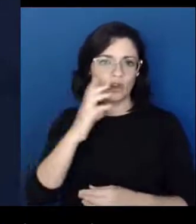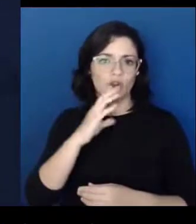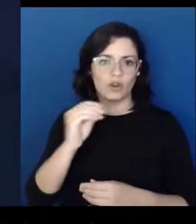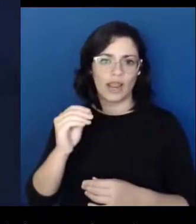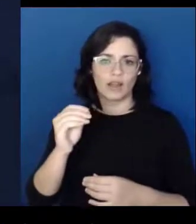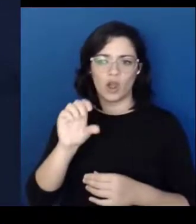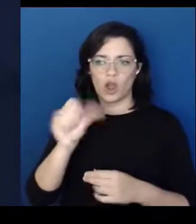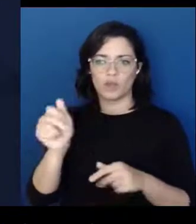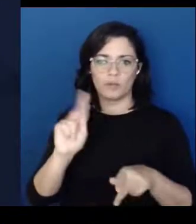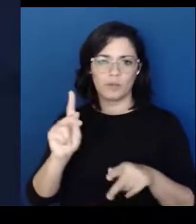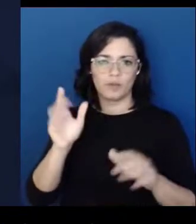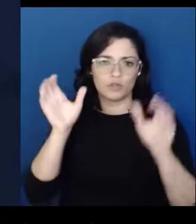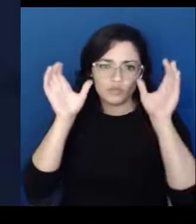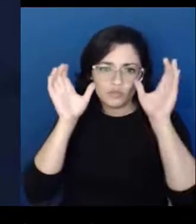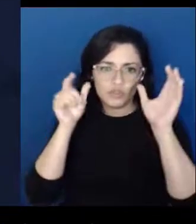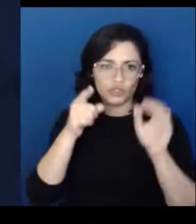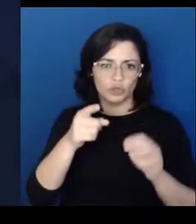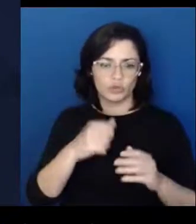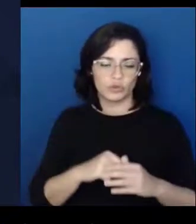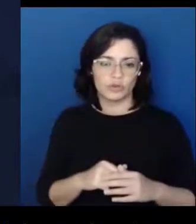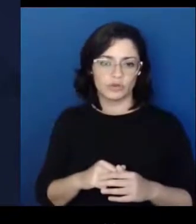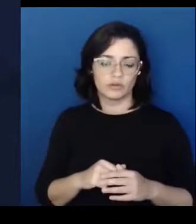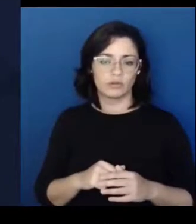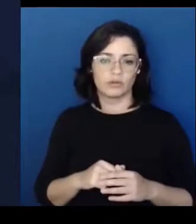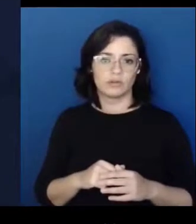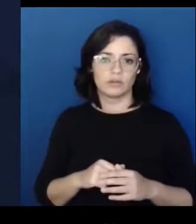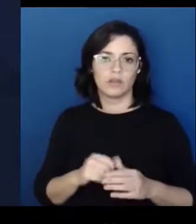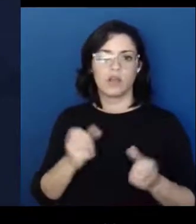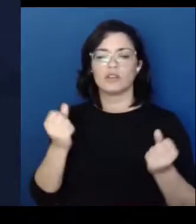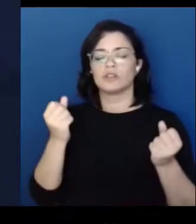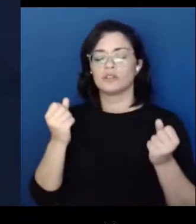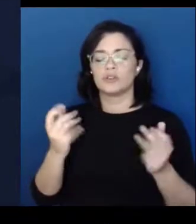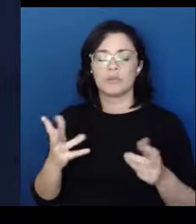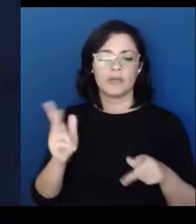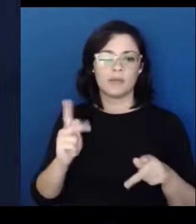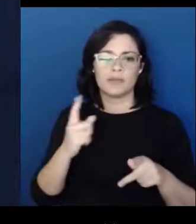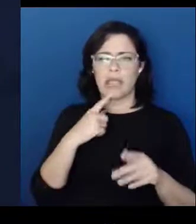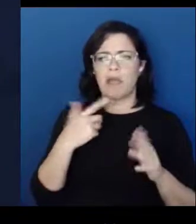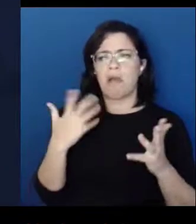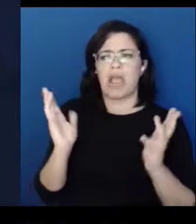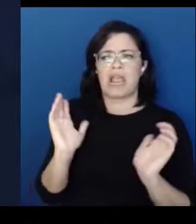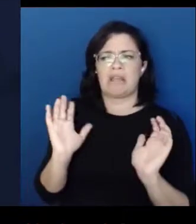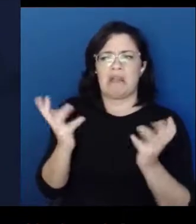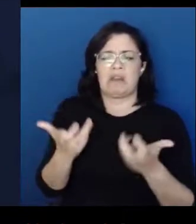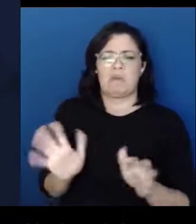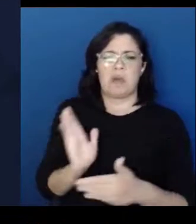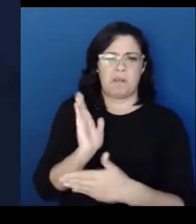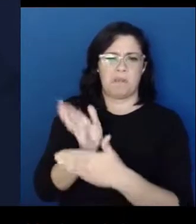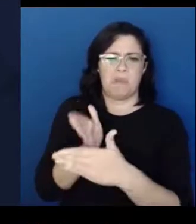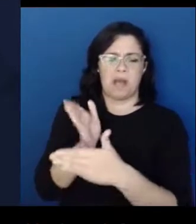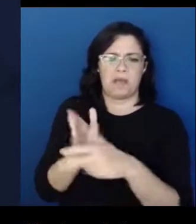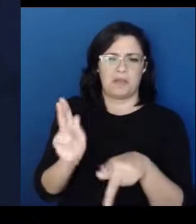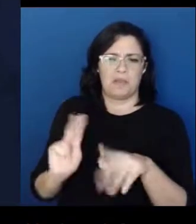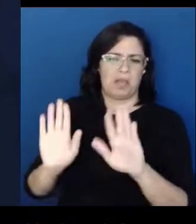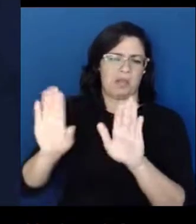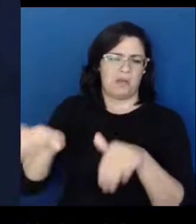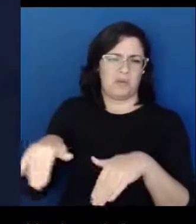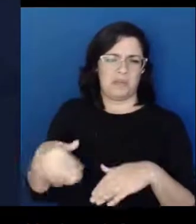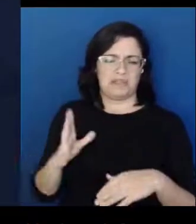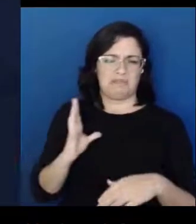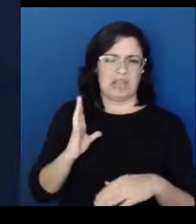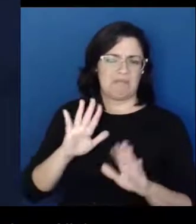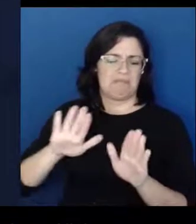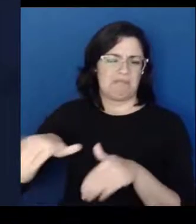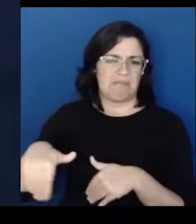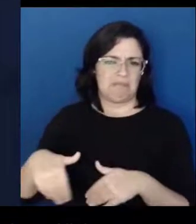well, I don't want to bother people with my hearing loss, or, these negative attitudes that stop us from getting the help